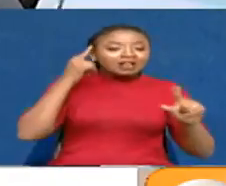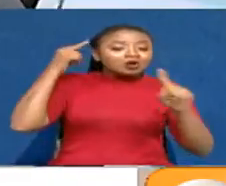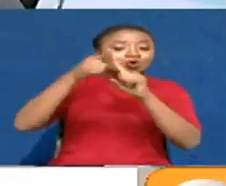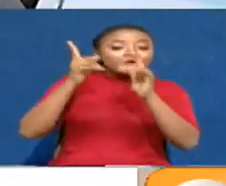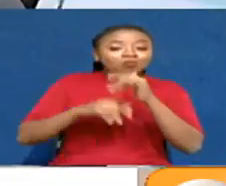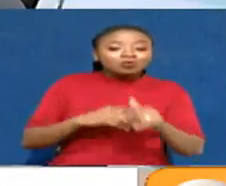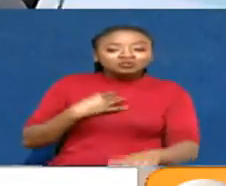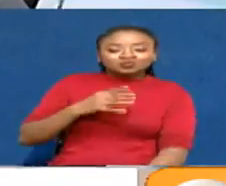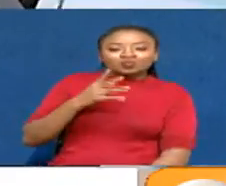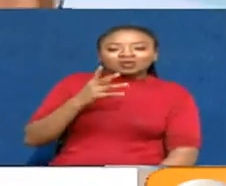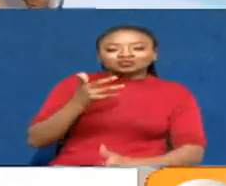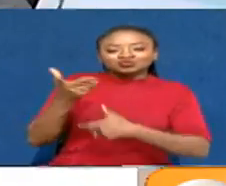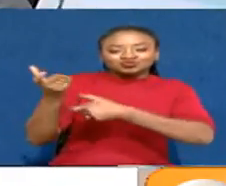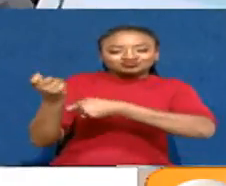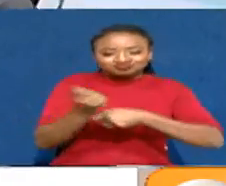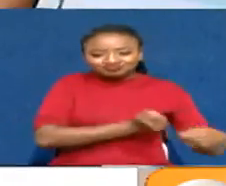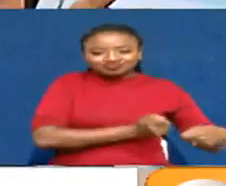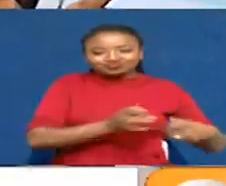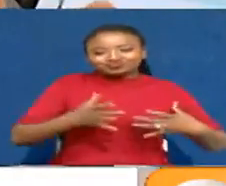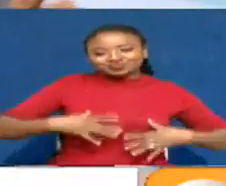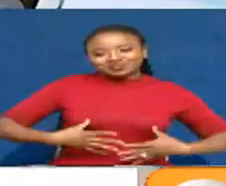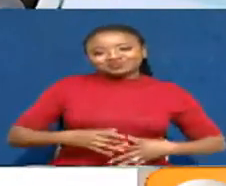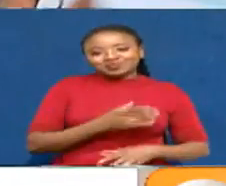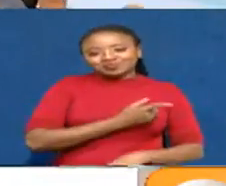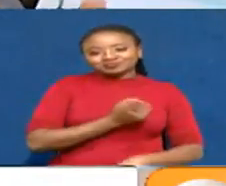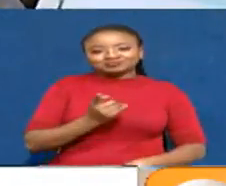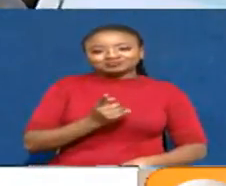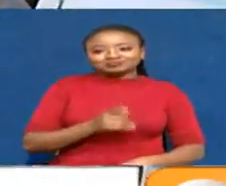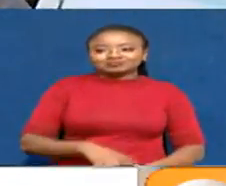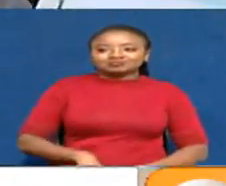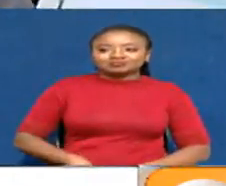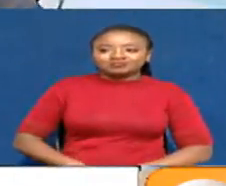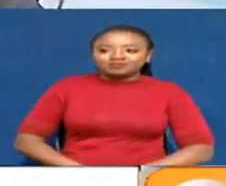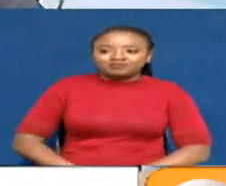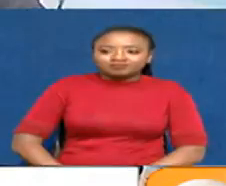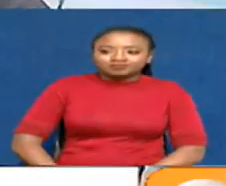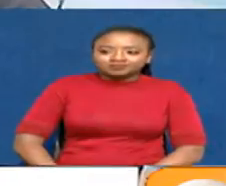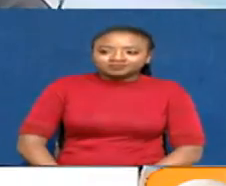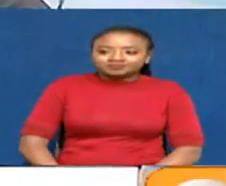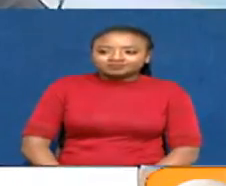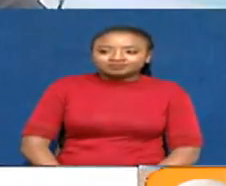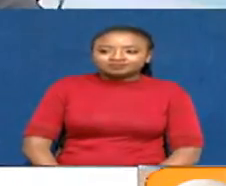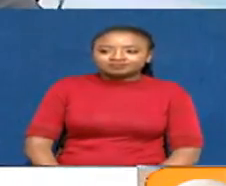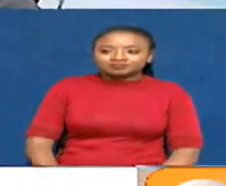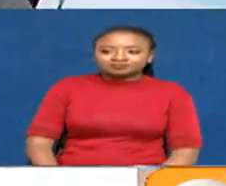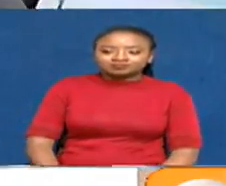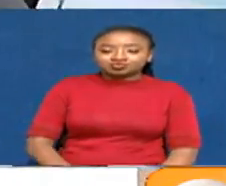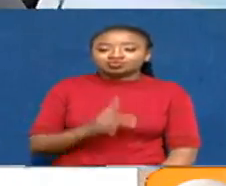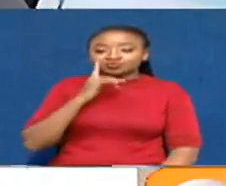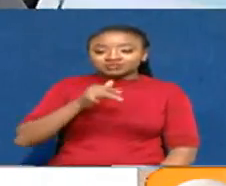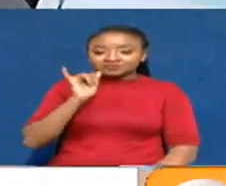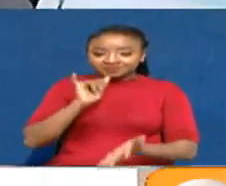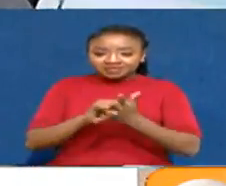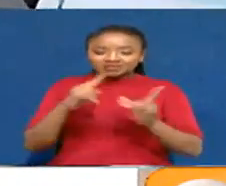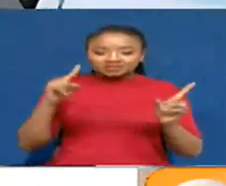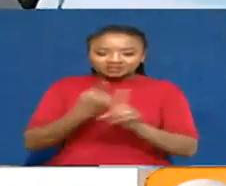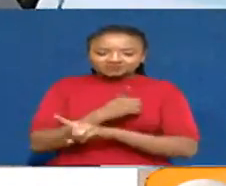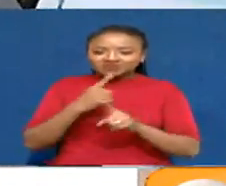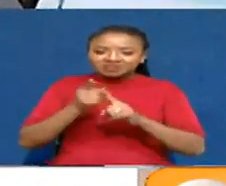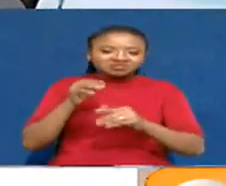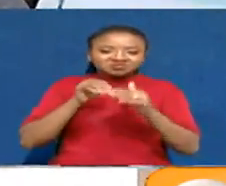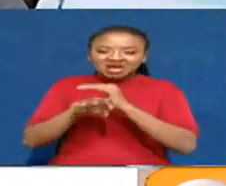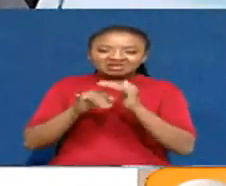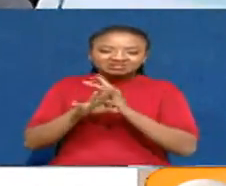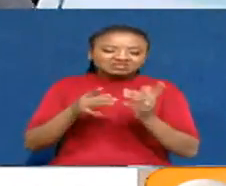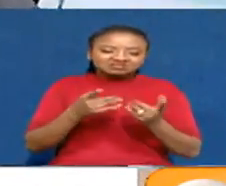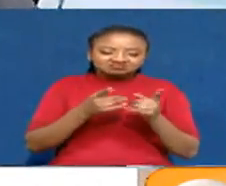terms and conditions that, you know, most all DLAC members do not have. So that's the main difference. In terms of accessing, it's usually